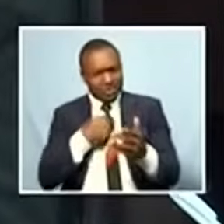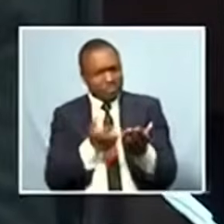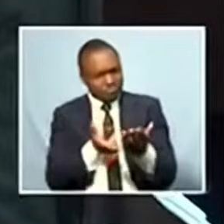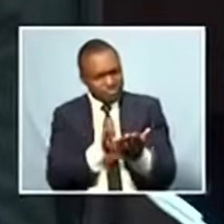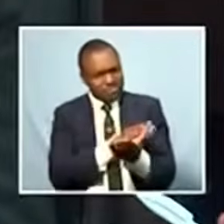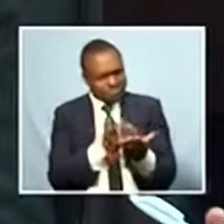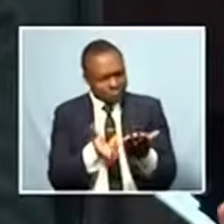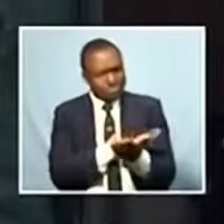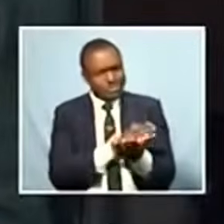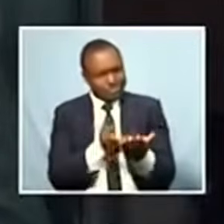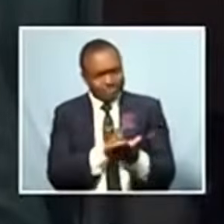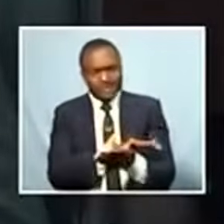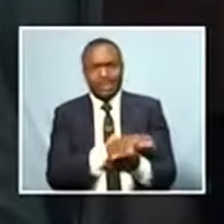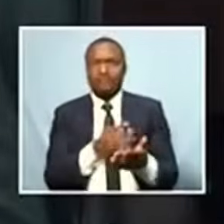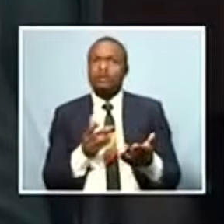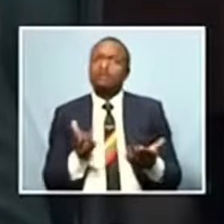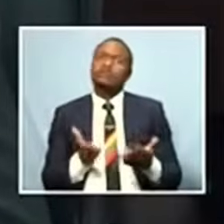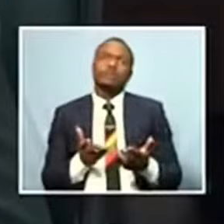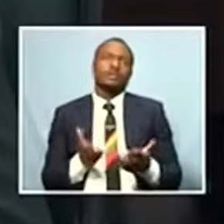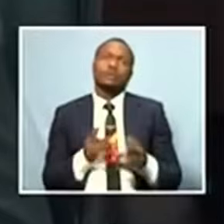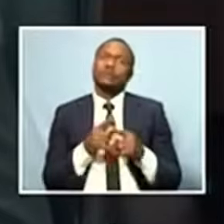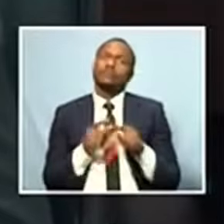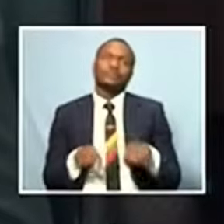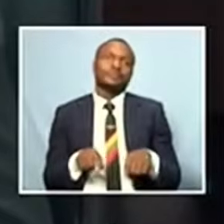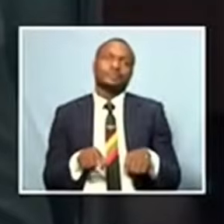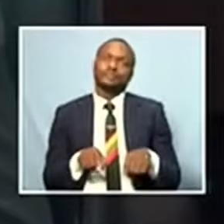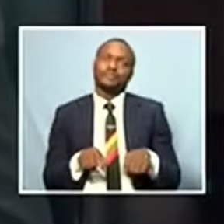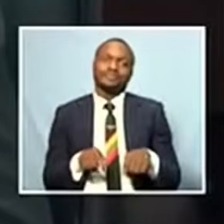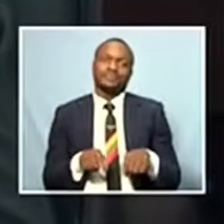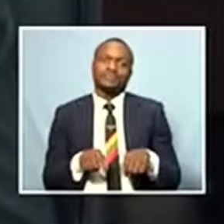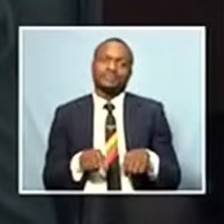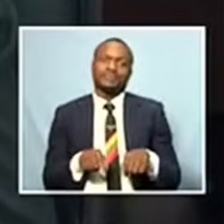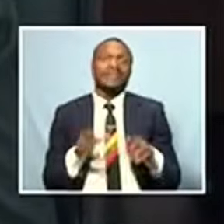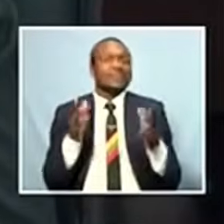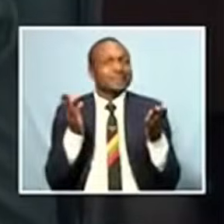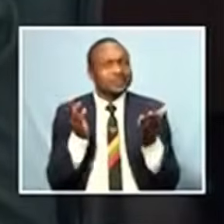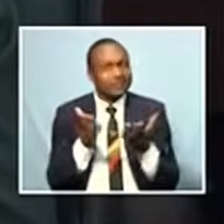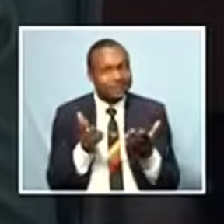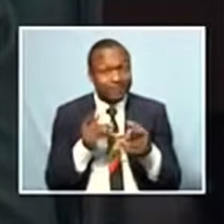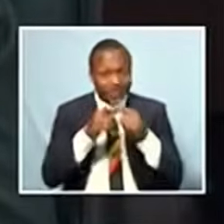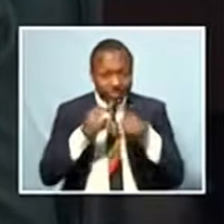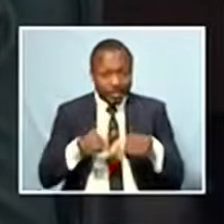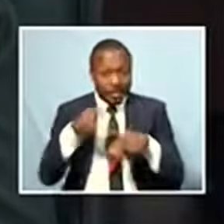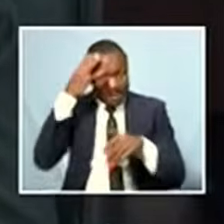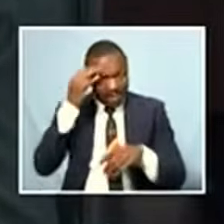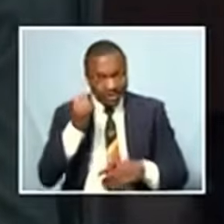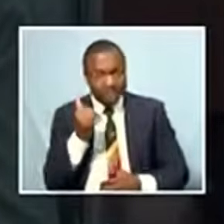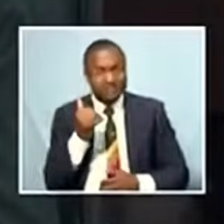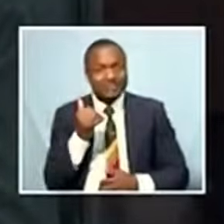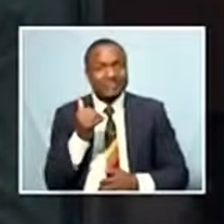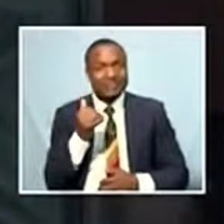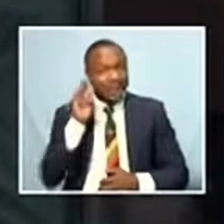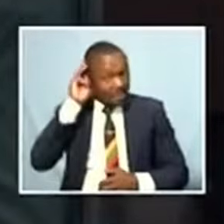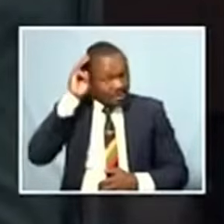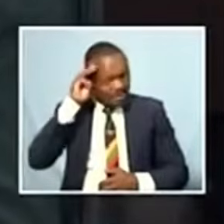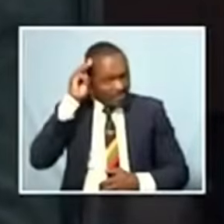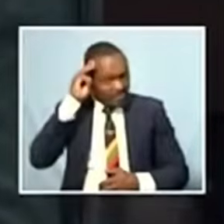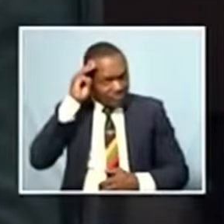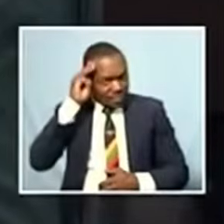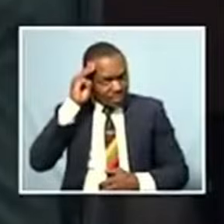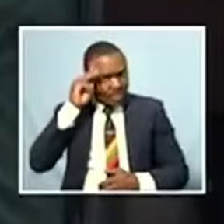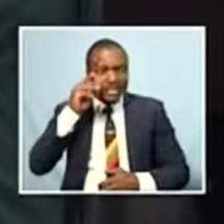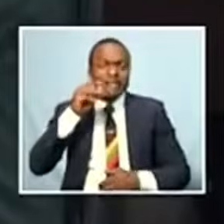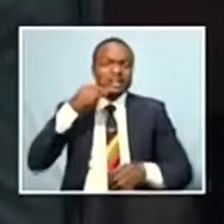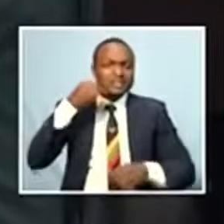your pages, it's like nothing was ever done. Nothing was ever done. Probably that's why the ministry has been